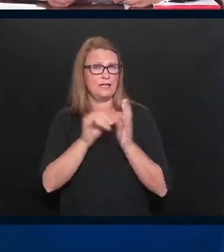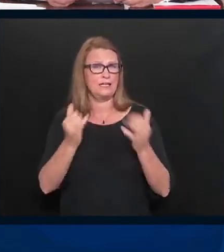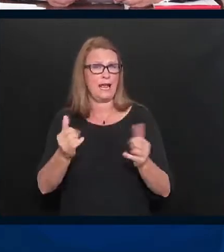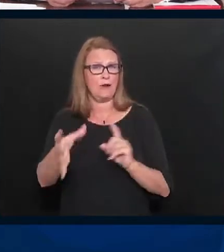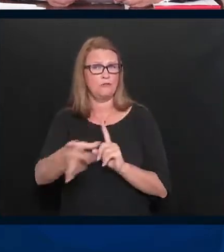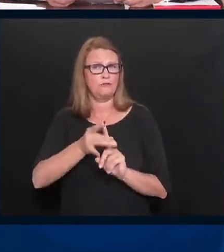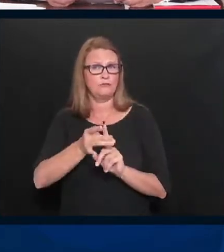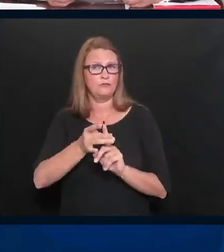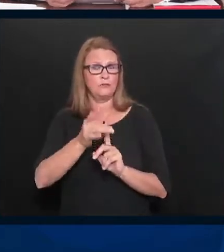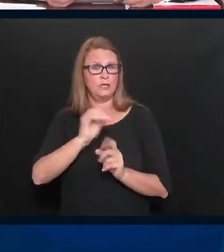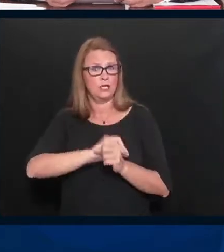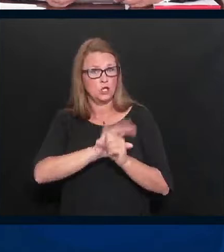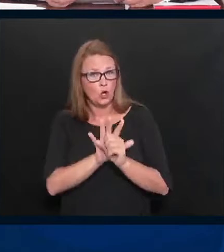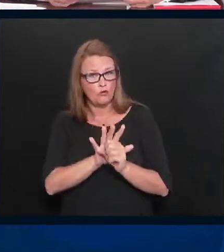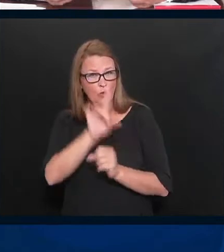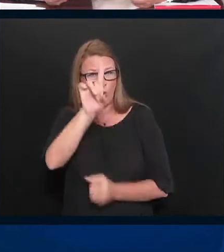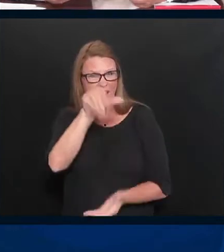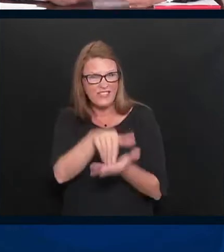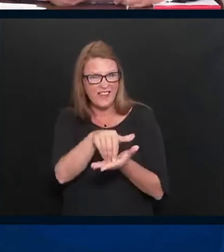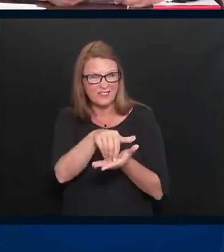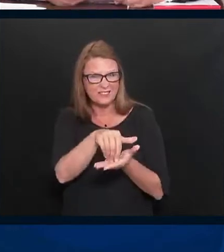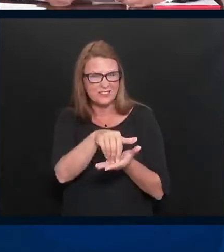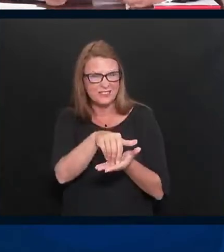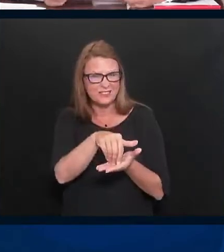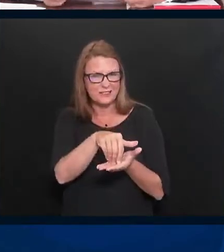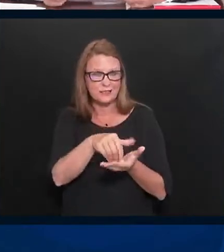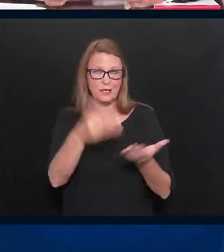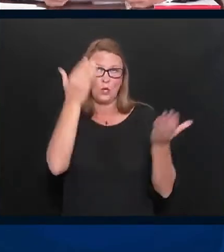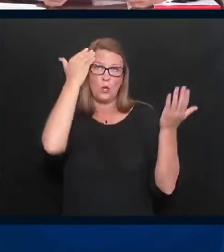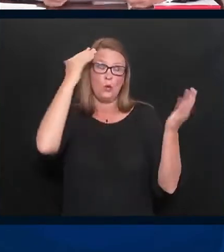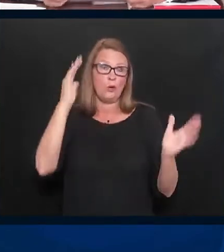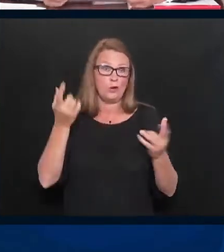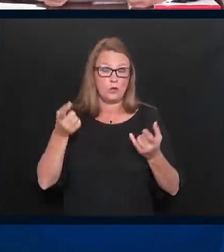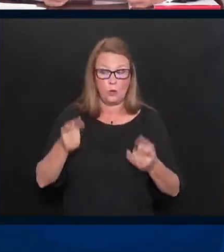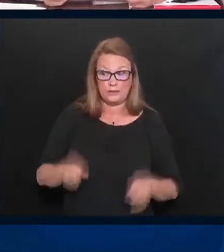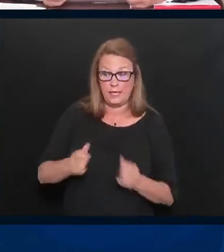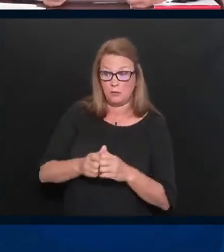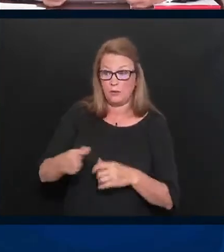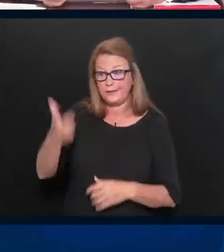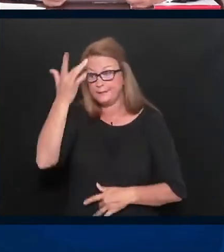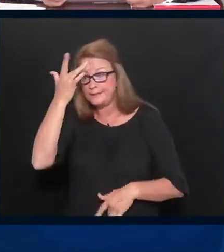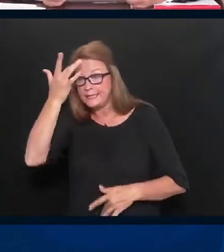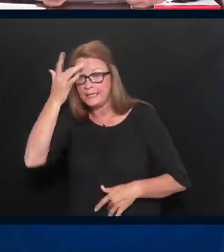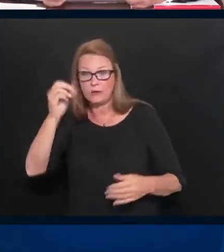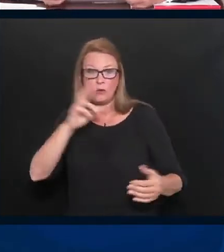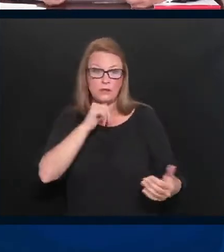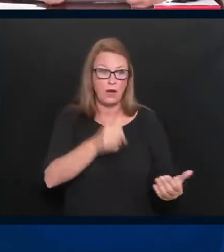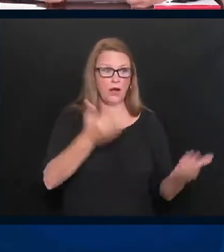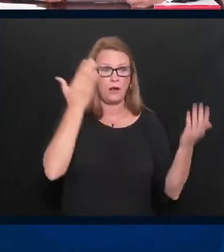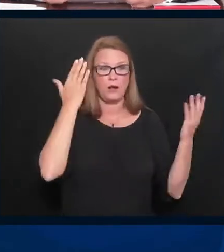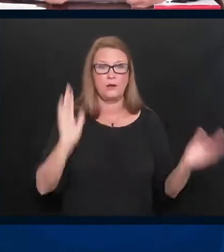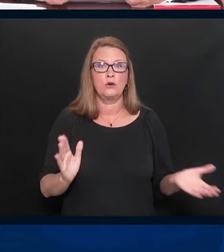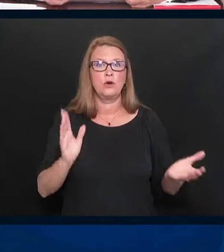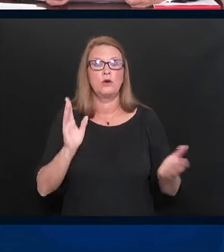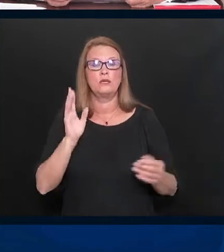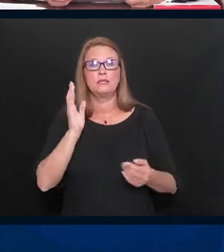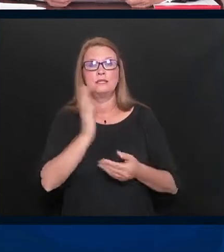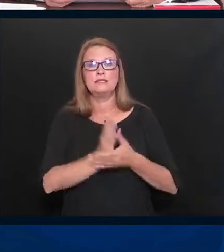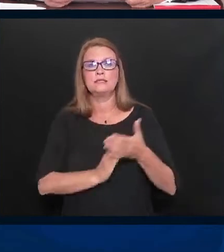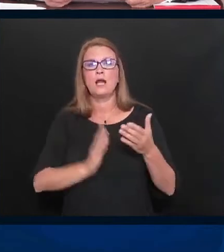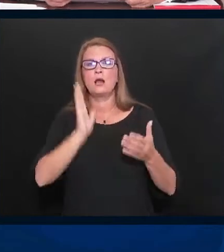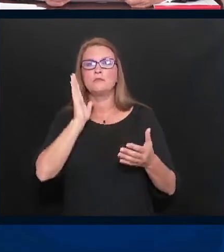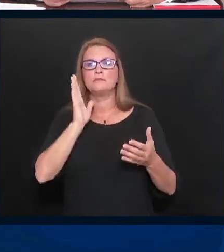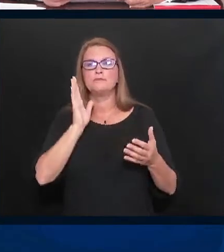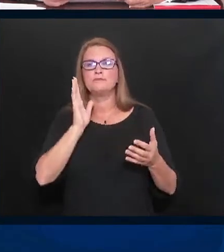COVID. 1,000. We don't know what the side effects are, but there's a lot of people and a lot of arguments out there that says that the kids